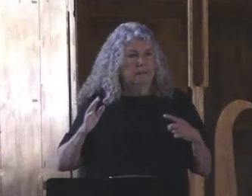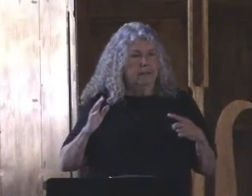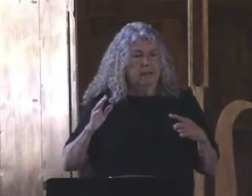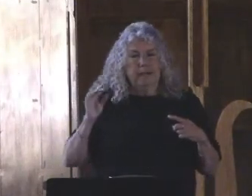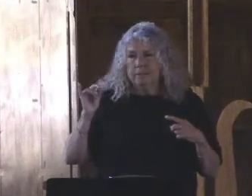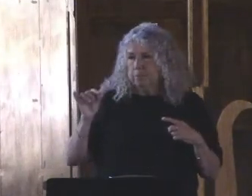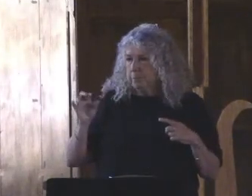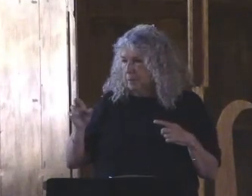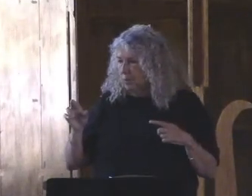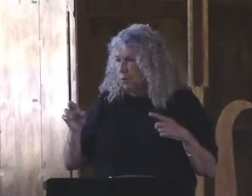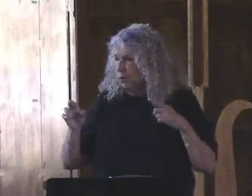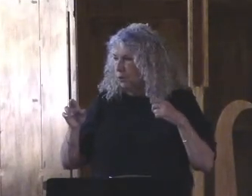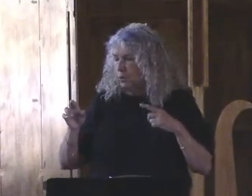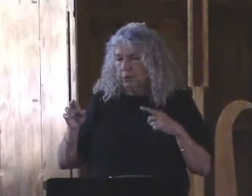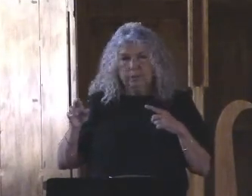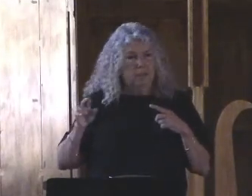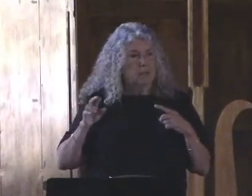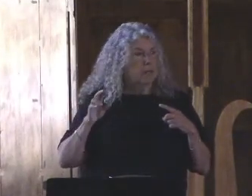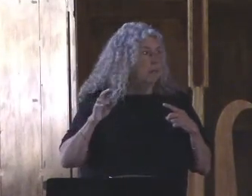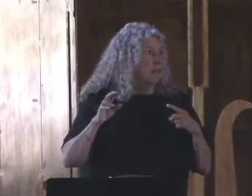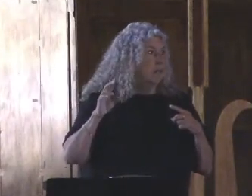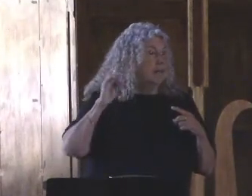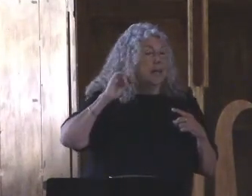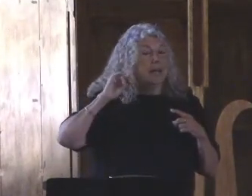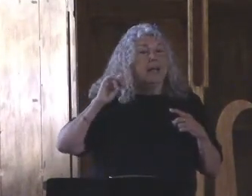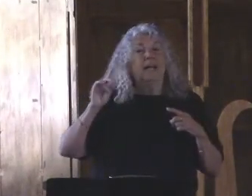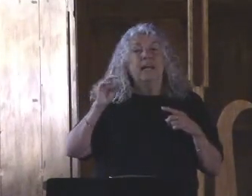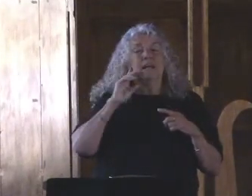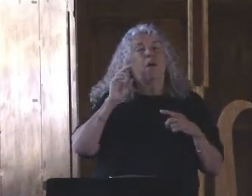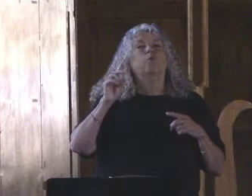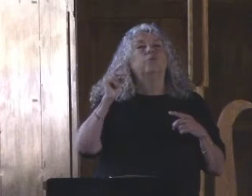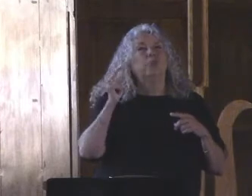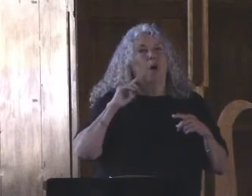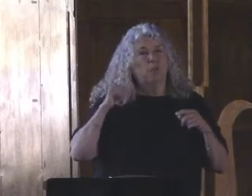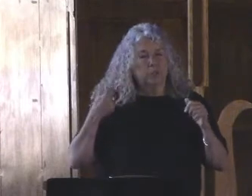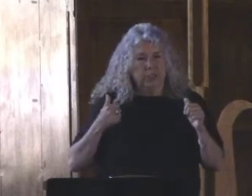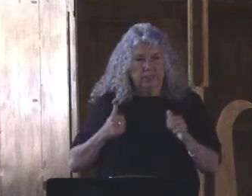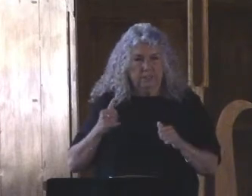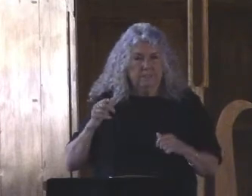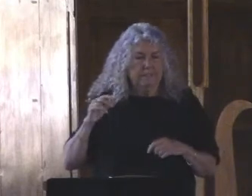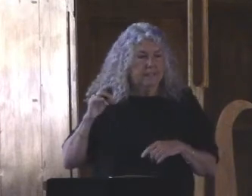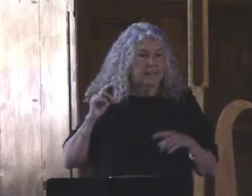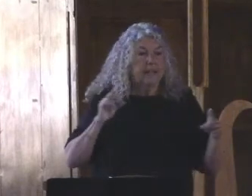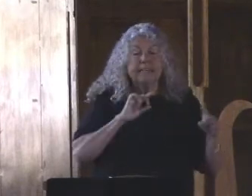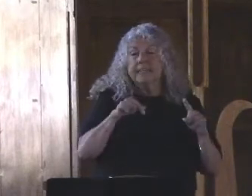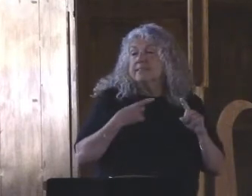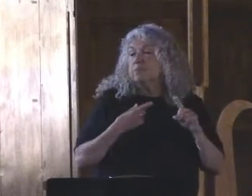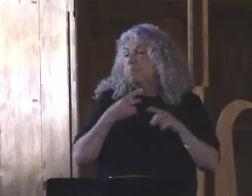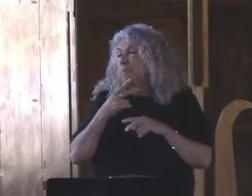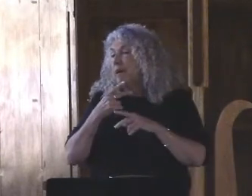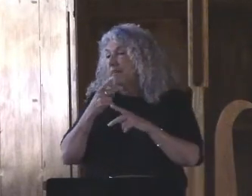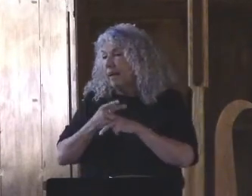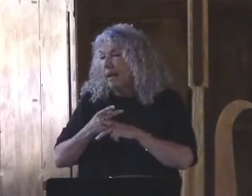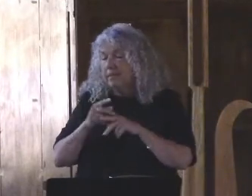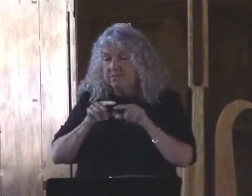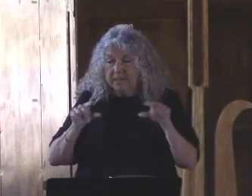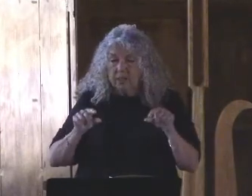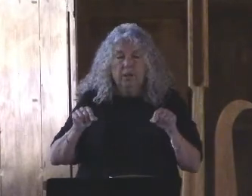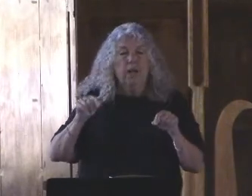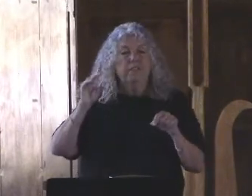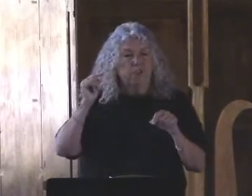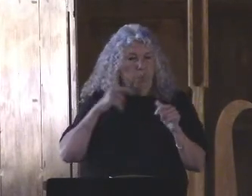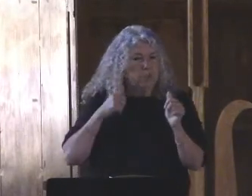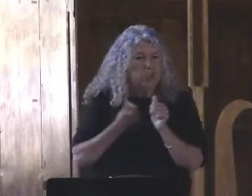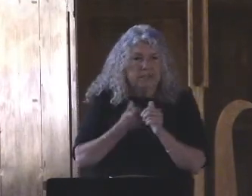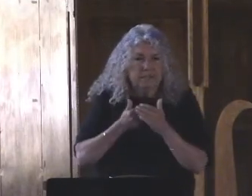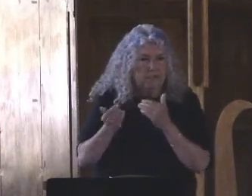his master throws a stick. The dog's gonna chase the stick. Doesn't matter the size of the stick, doesn't matter the kind of stick, he's gonna chase